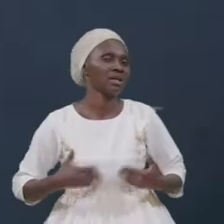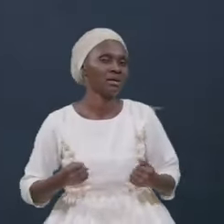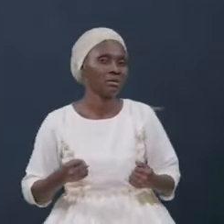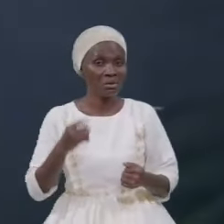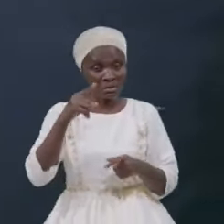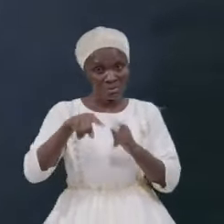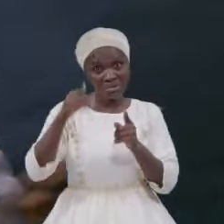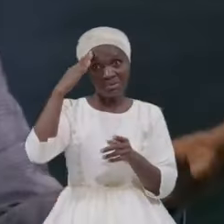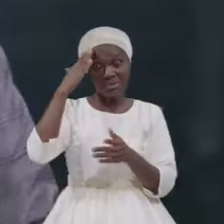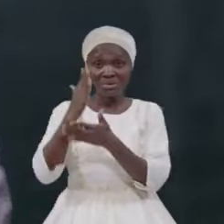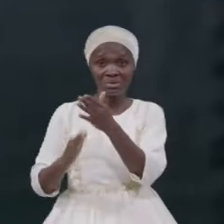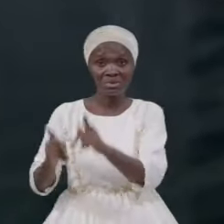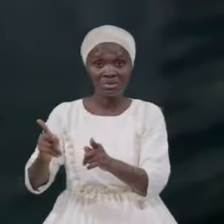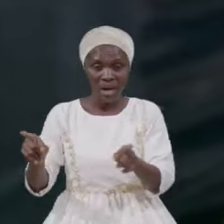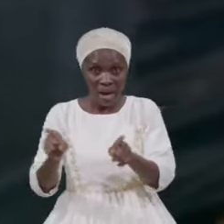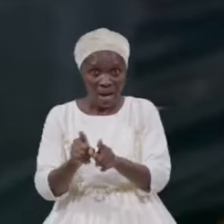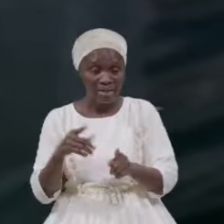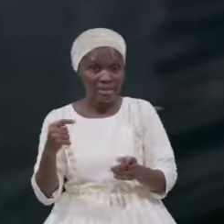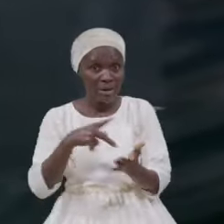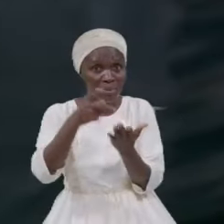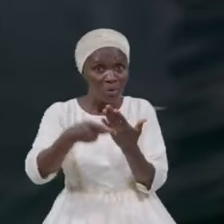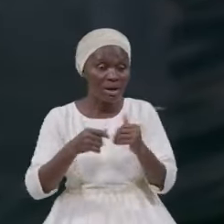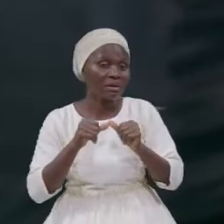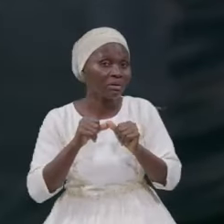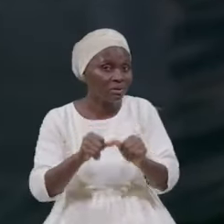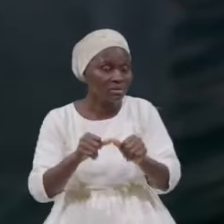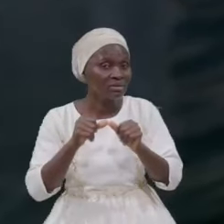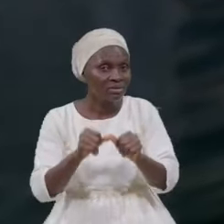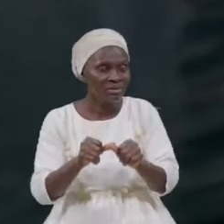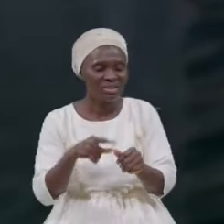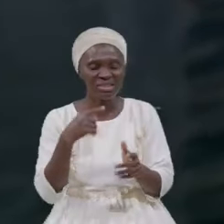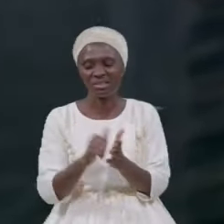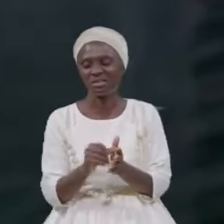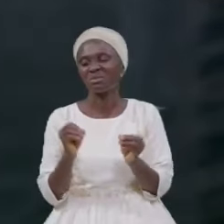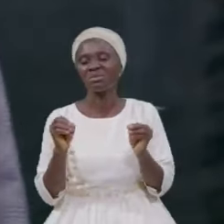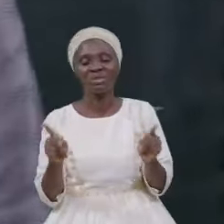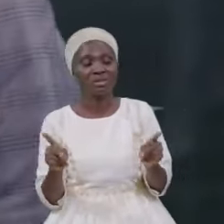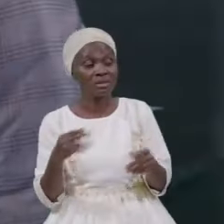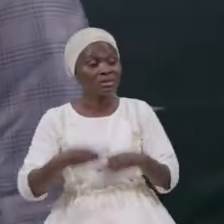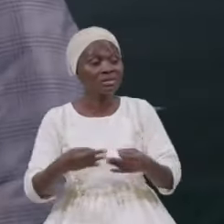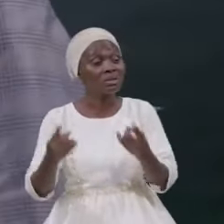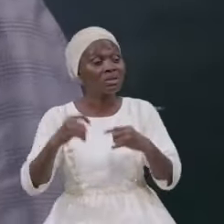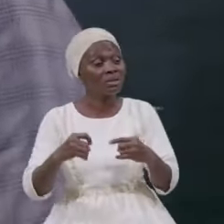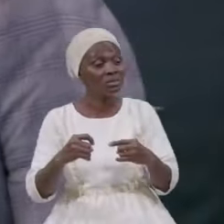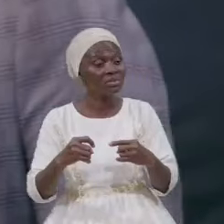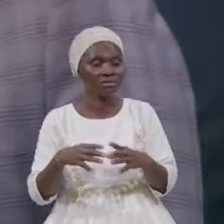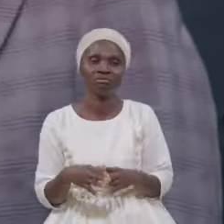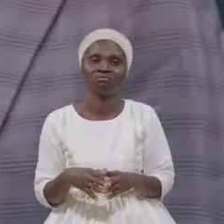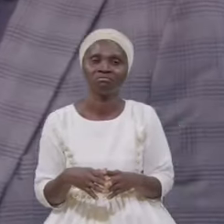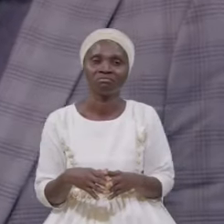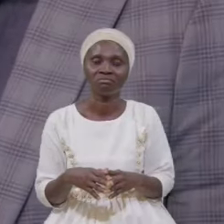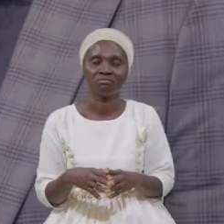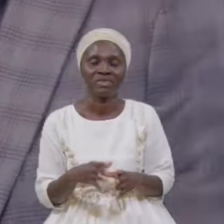judgment is coming. Where is the judgment? 90 years passed, and Noah went back to those